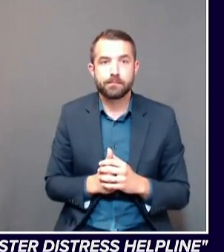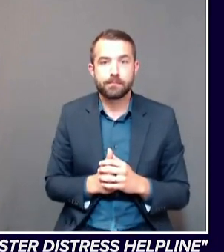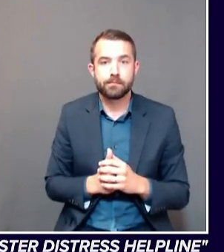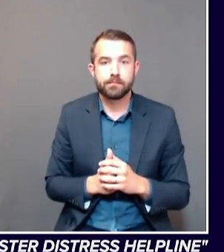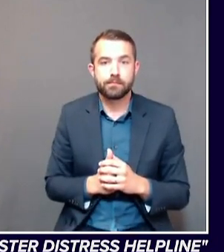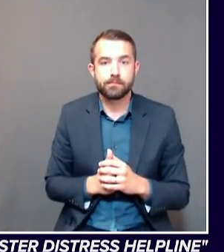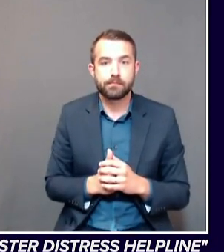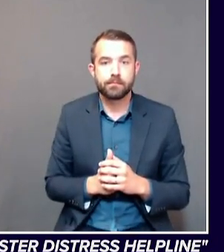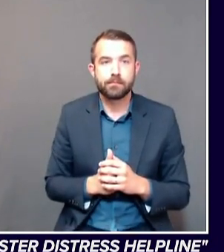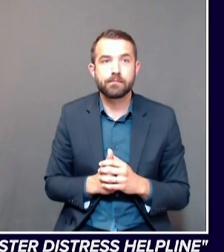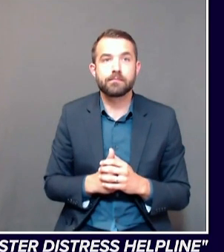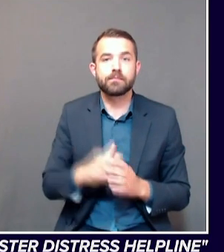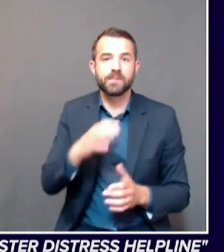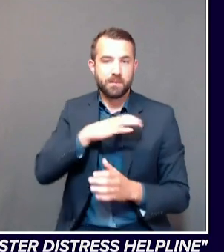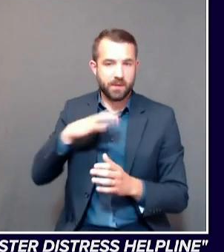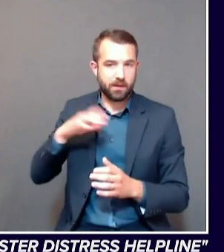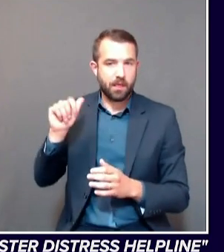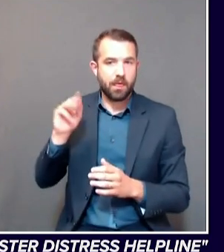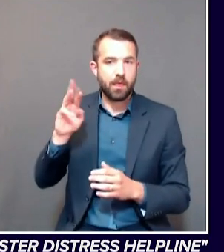I think I'll begin by saying,